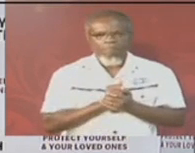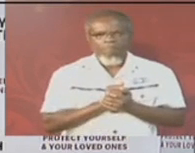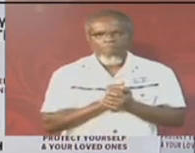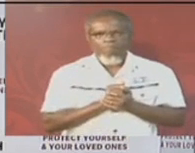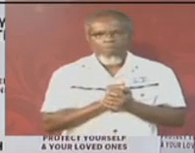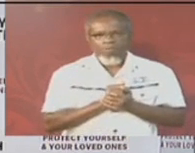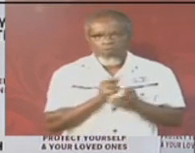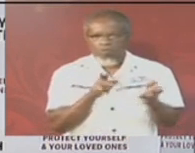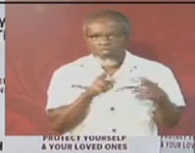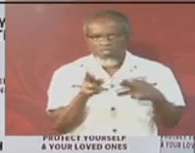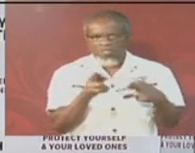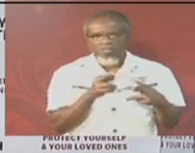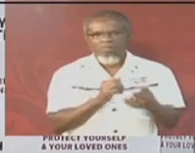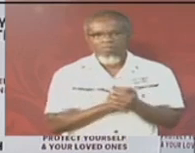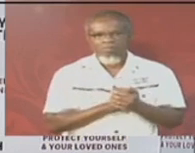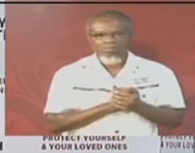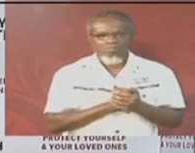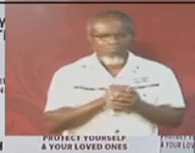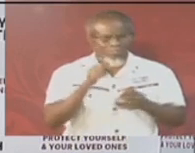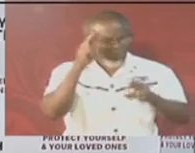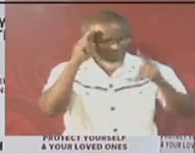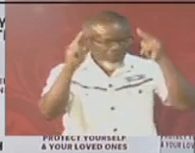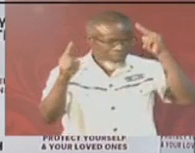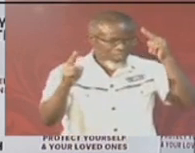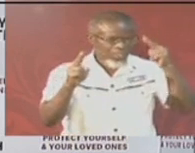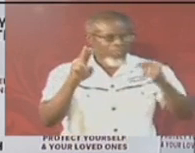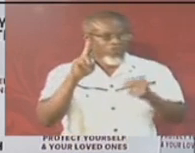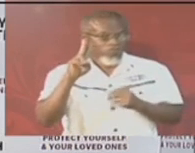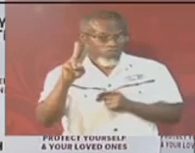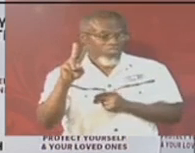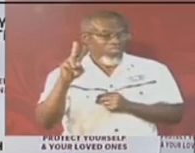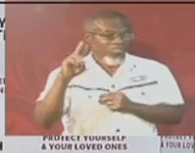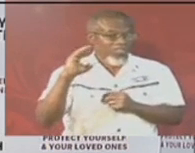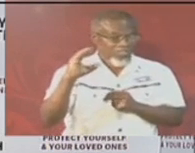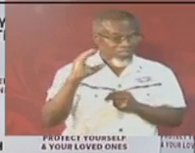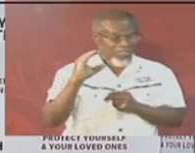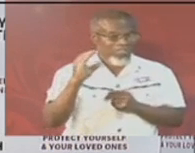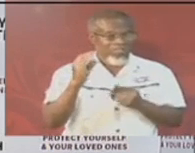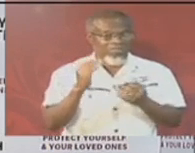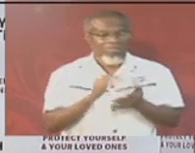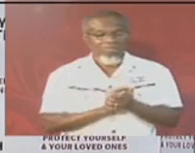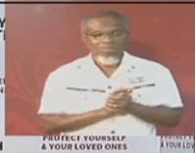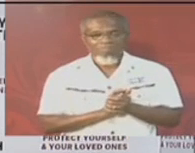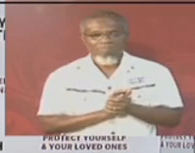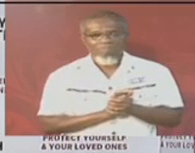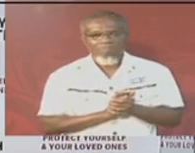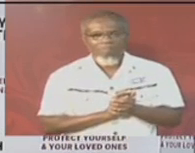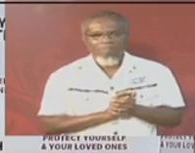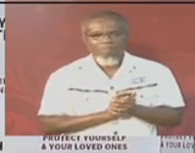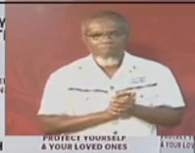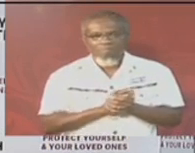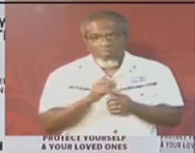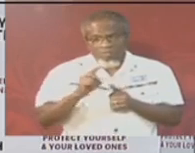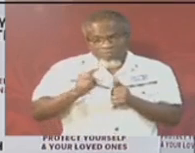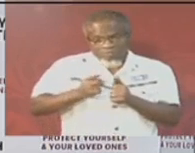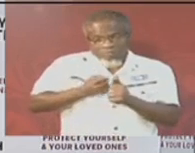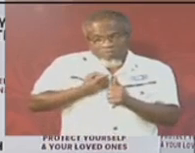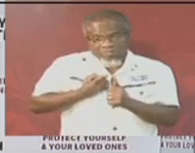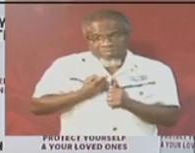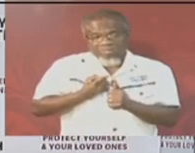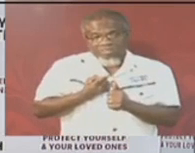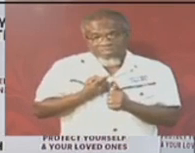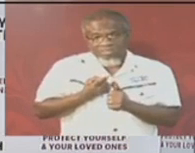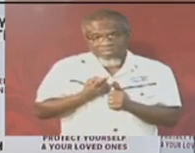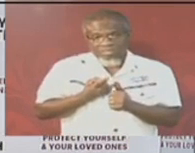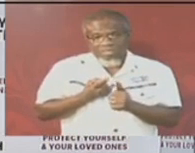TV6, we are ready for you. Hi, good afternoon. Renata Cutting, TV6 News. The first is I'd like to raise,